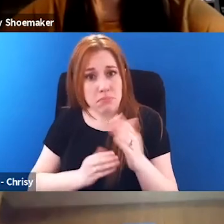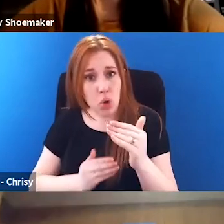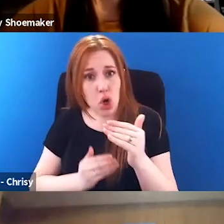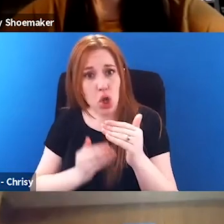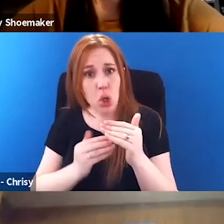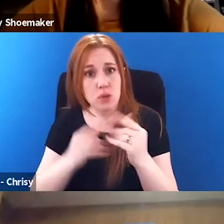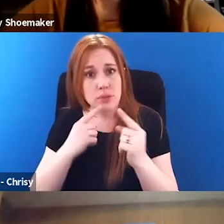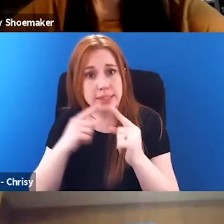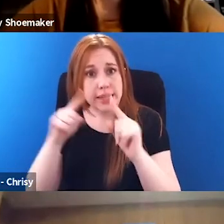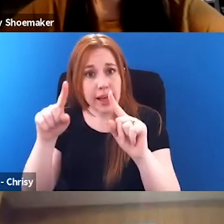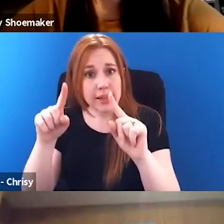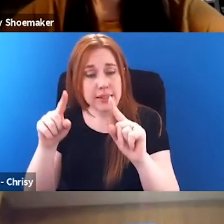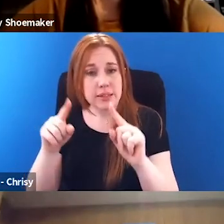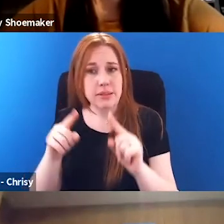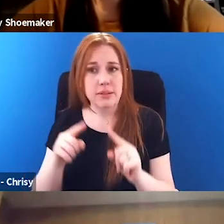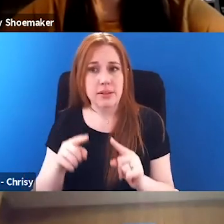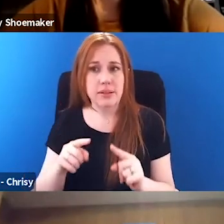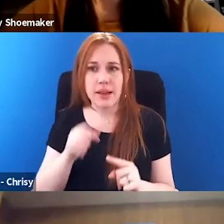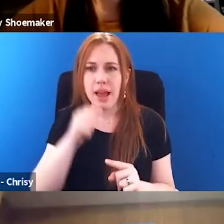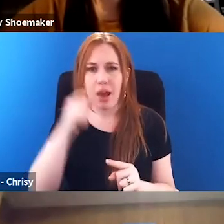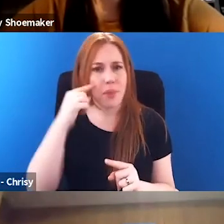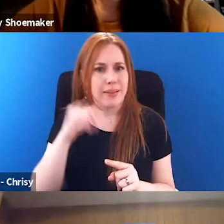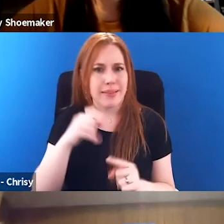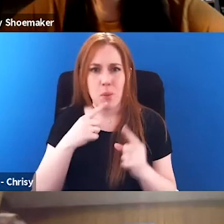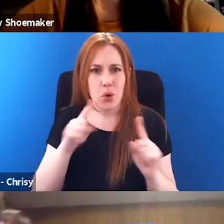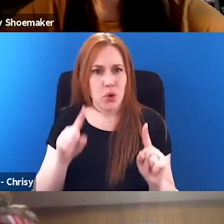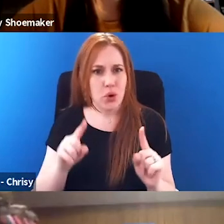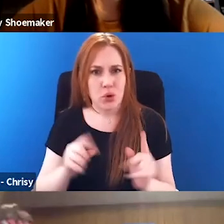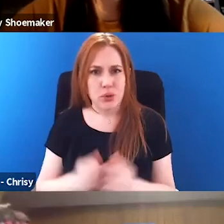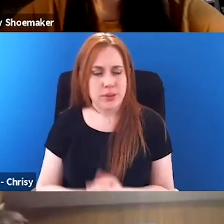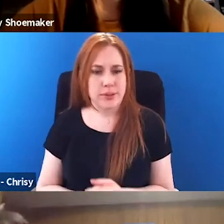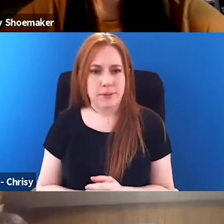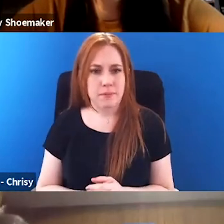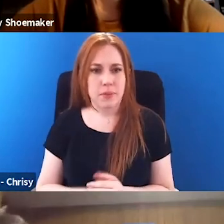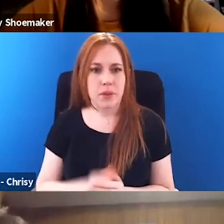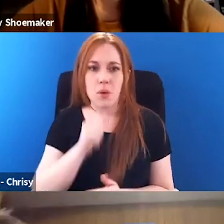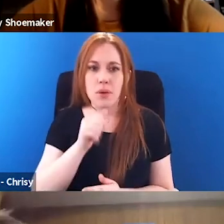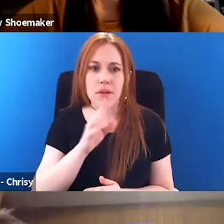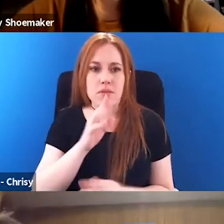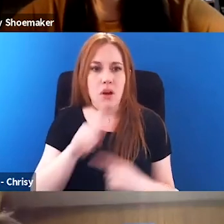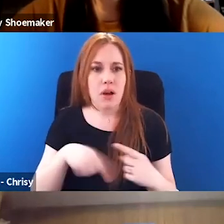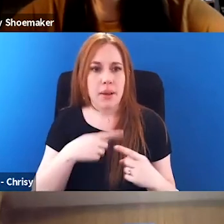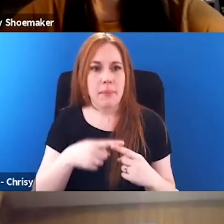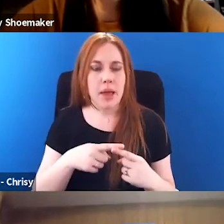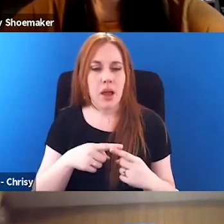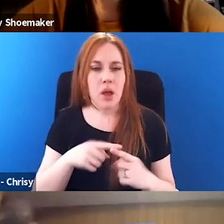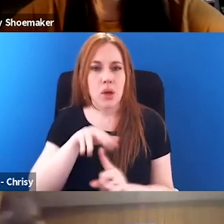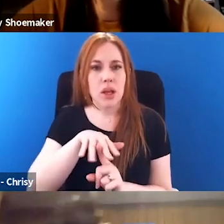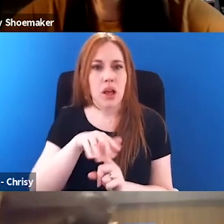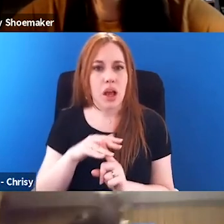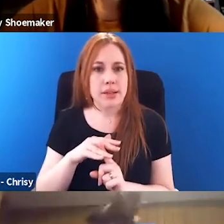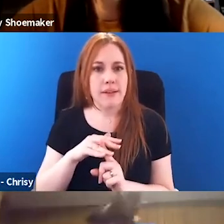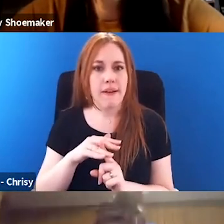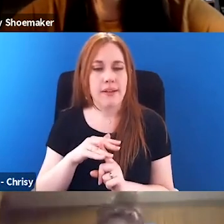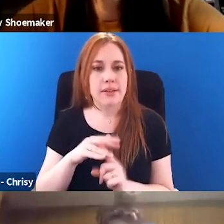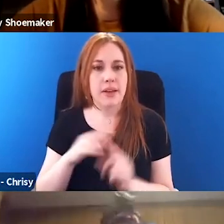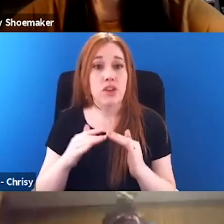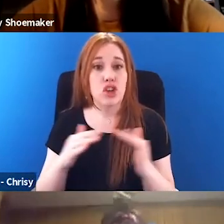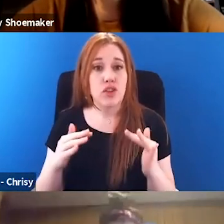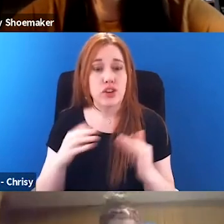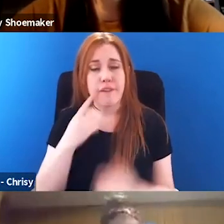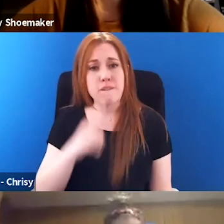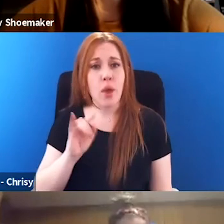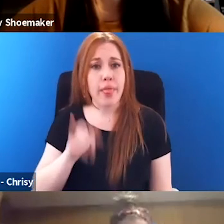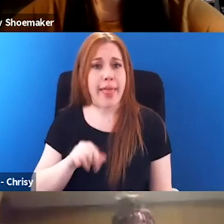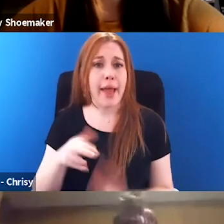arenas, I just don't think that works, right? And so we're not talking about in the context of diversity for diversity's